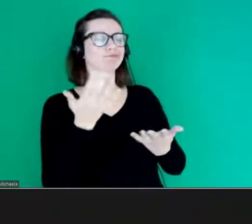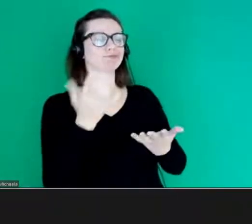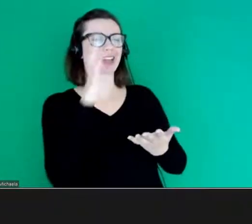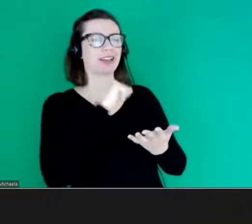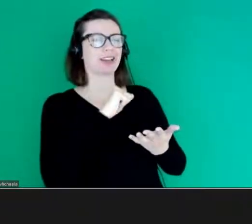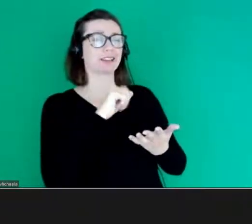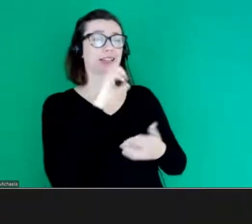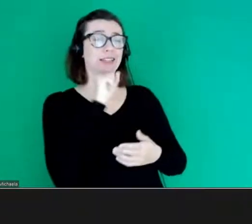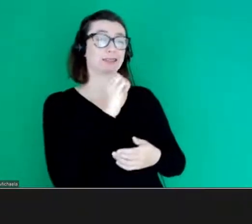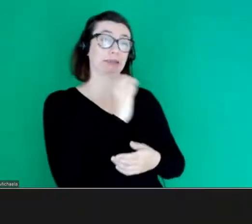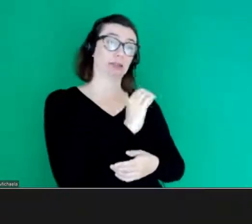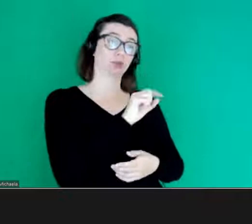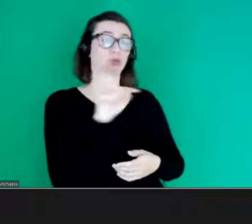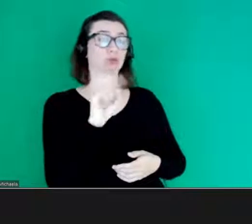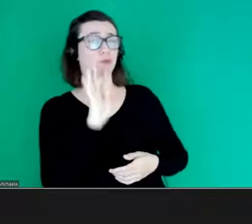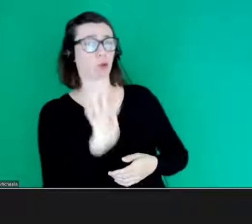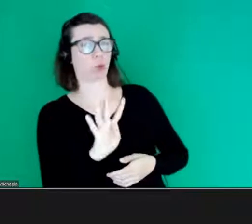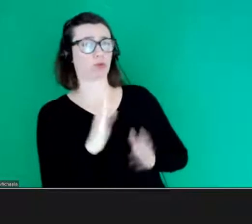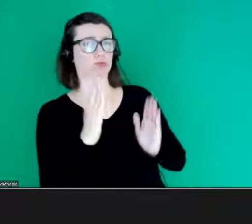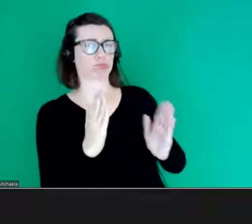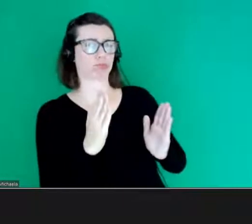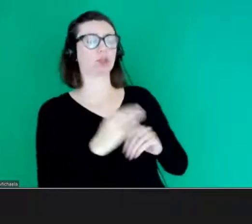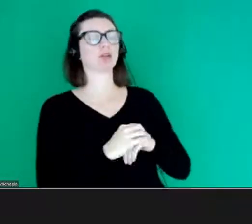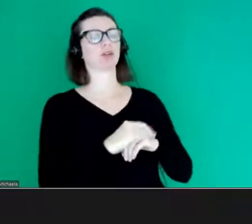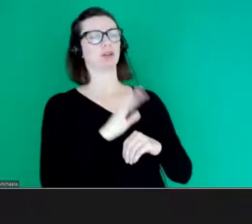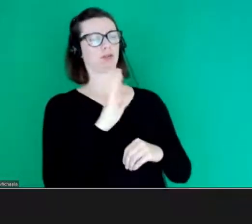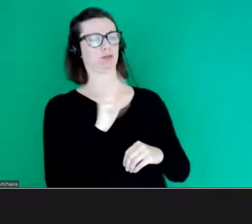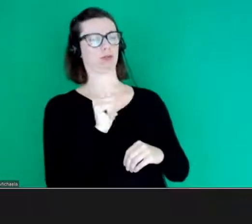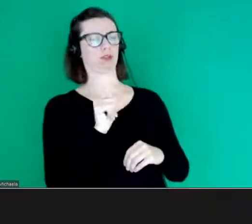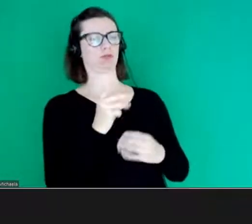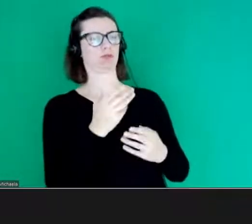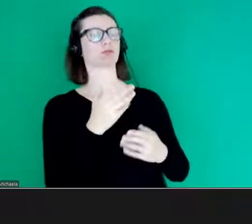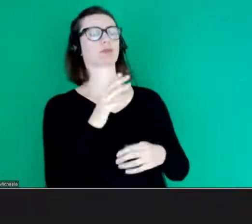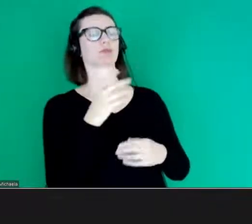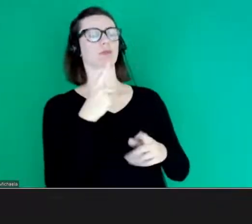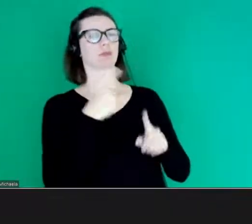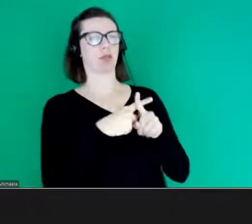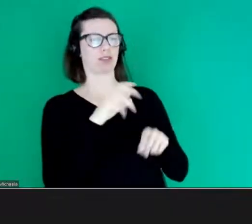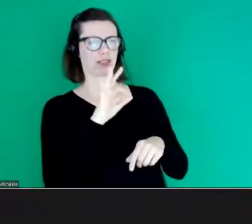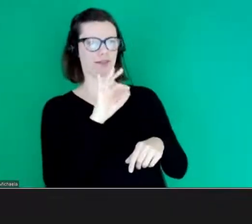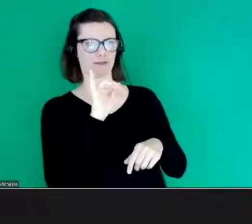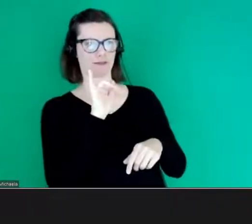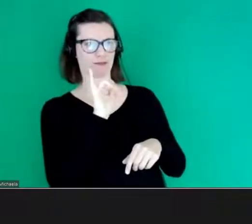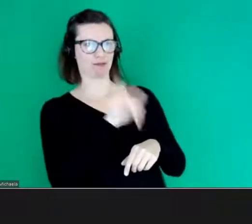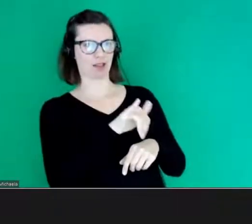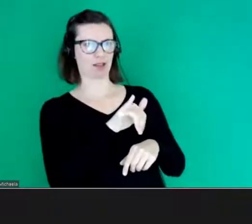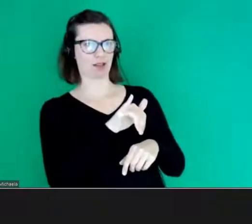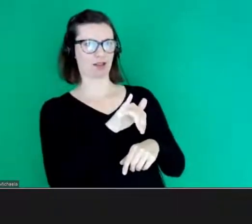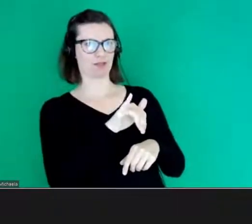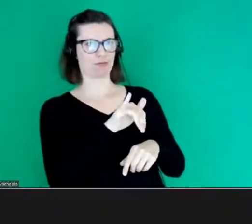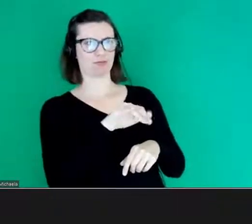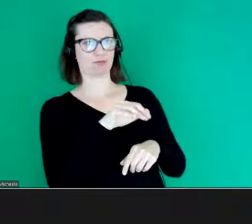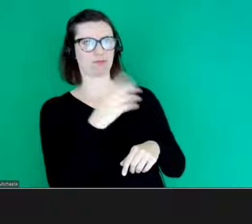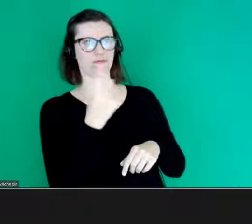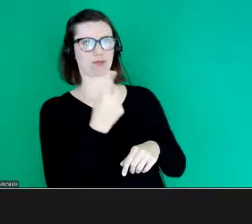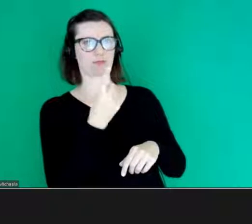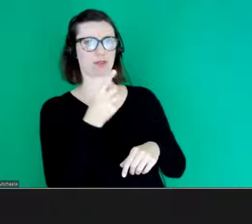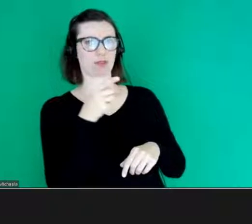to 4-year-olds, but and whether or not that's something that you